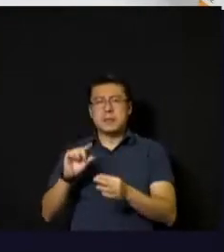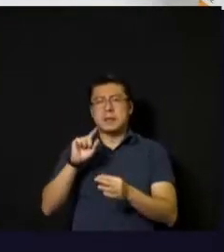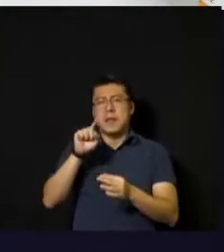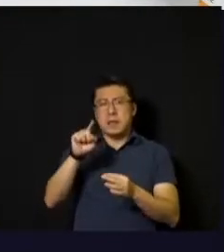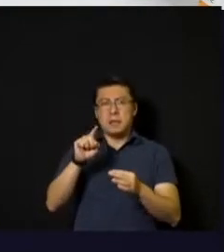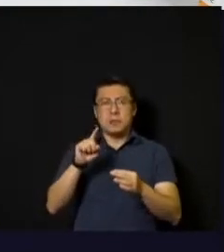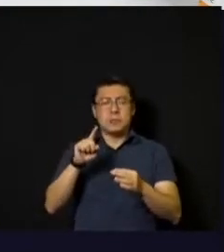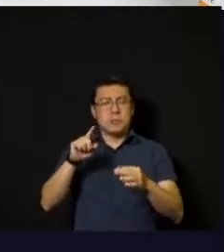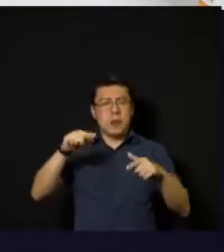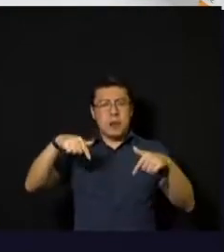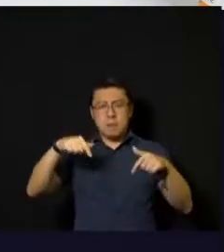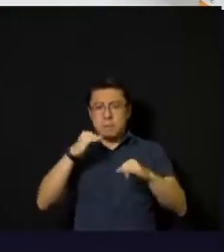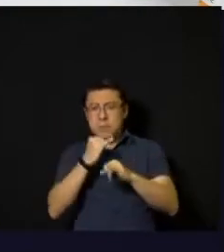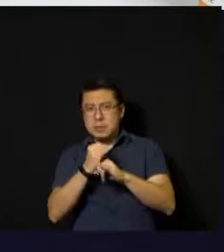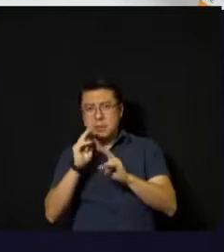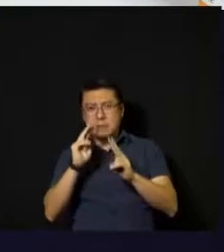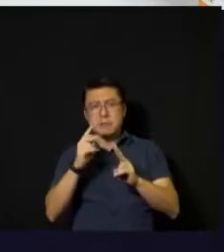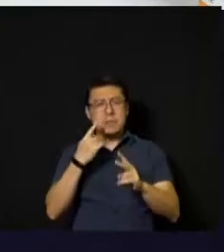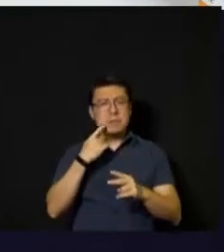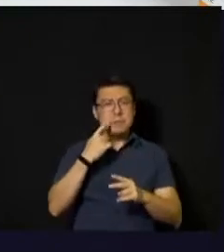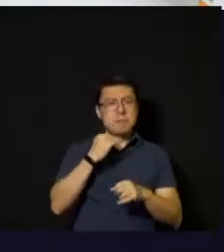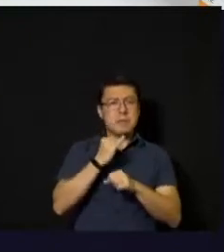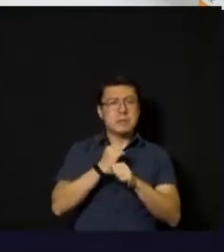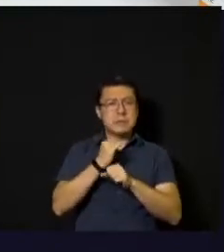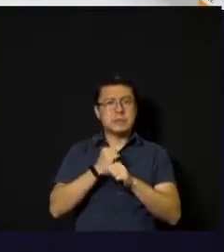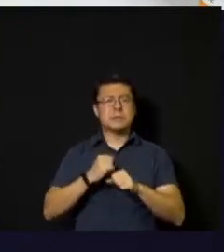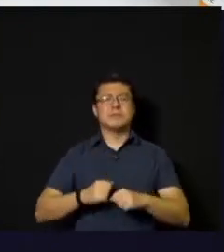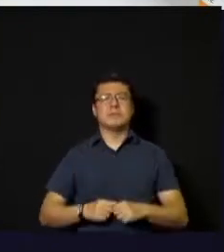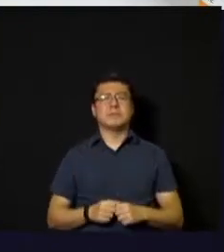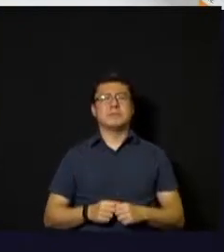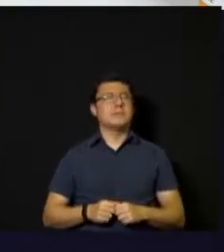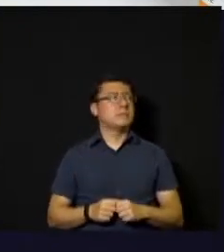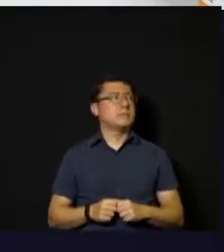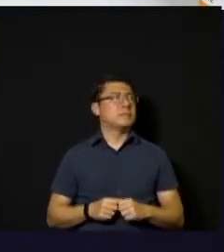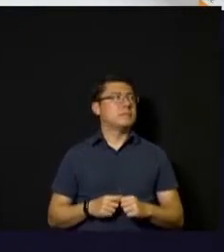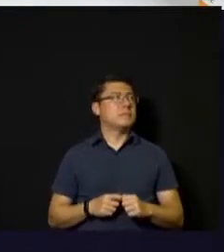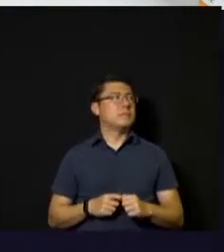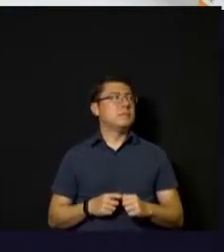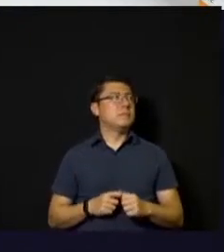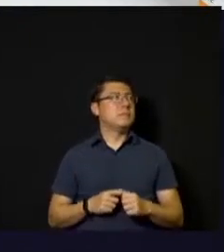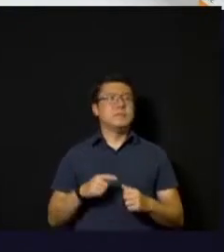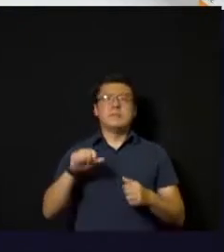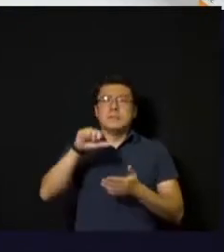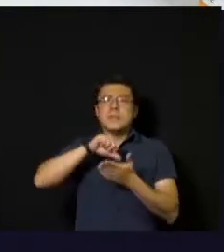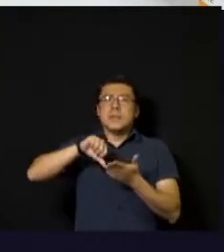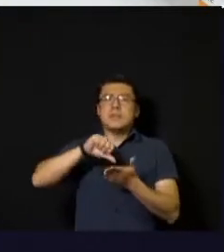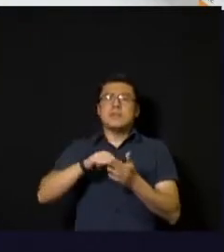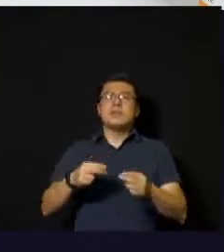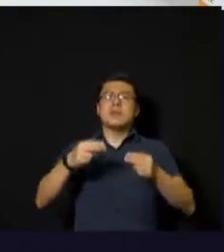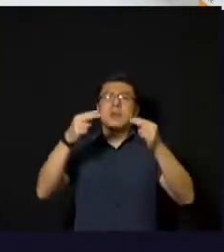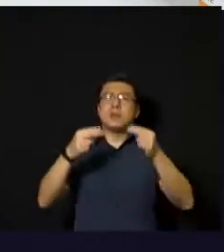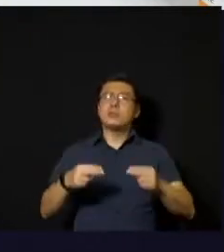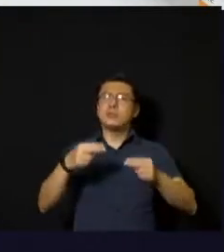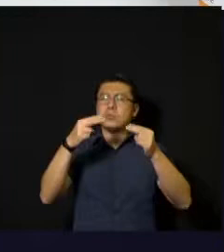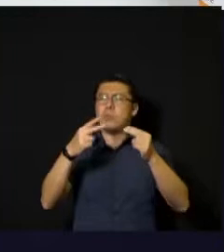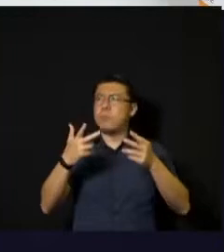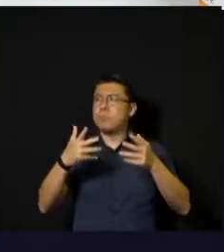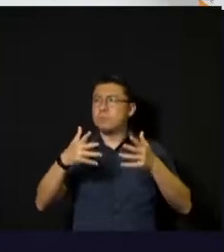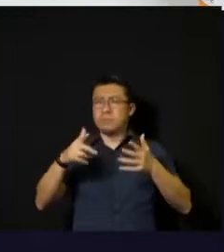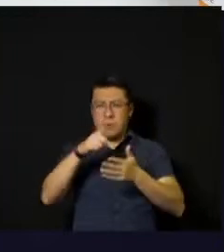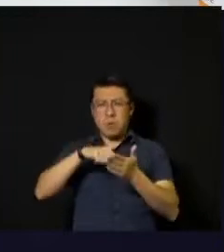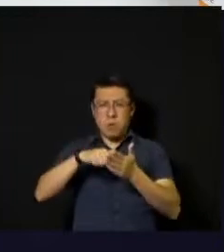system, and then that will be spectacular. And how much do you need to invest in your business